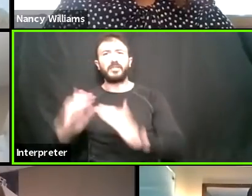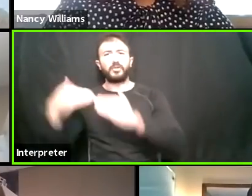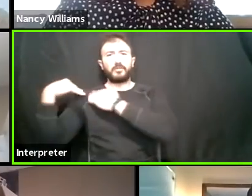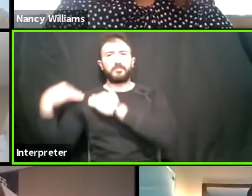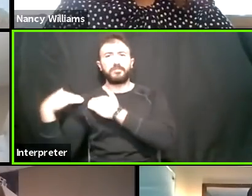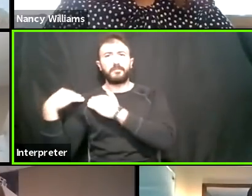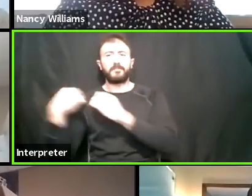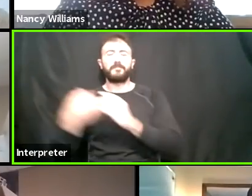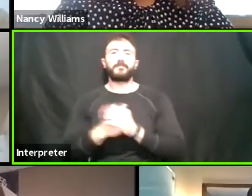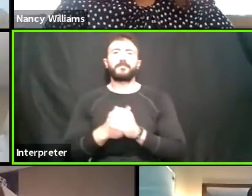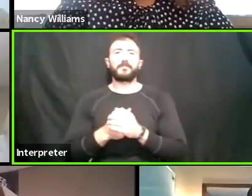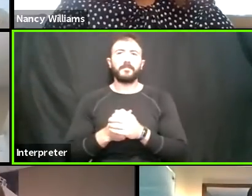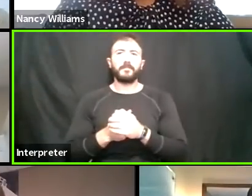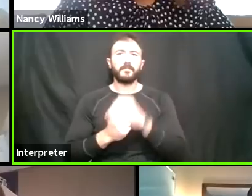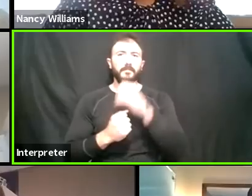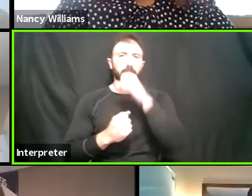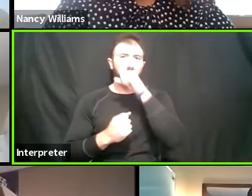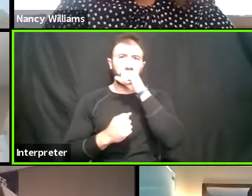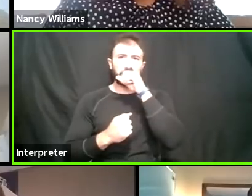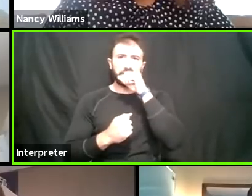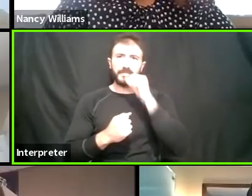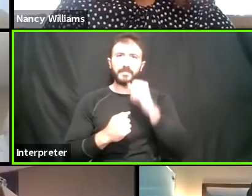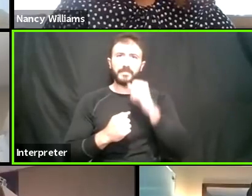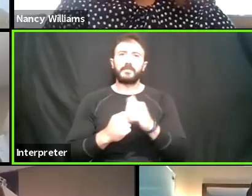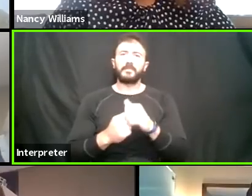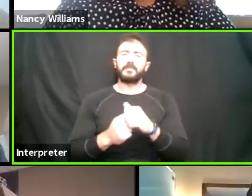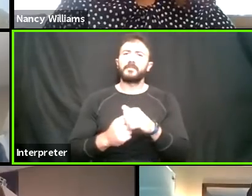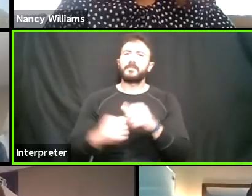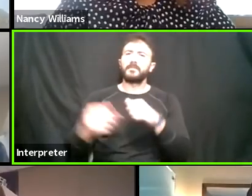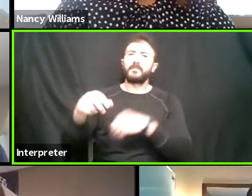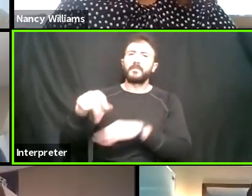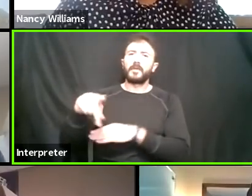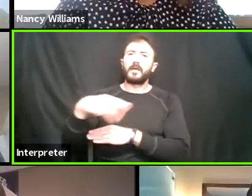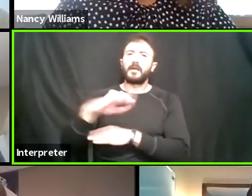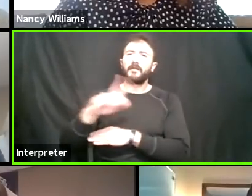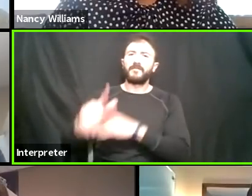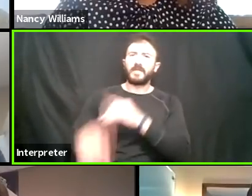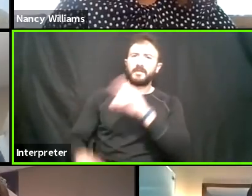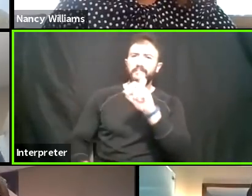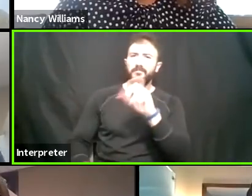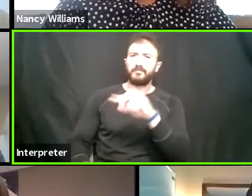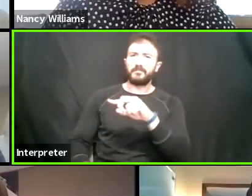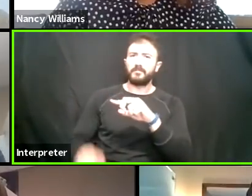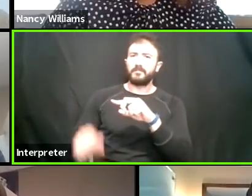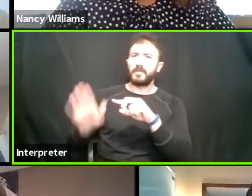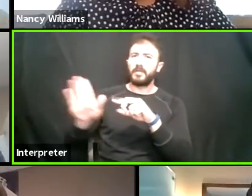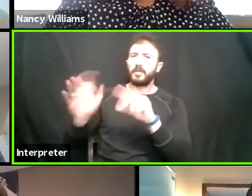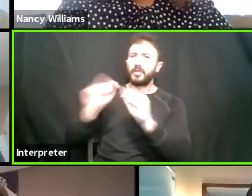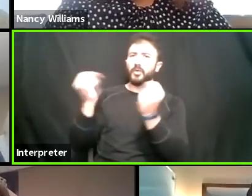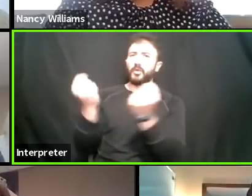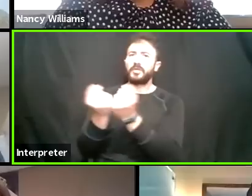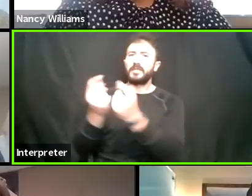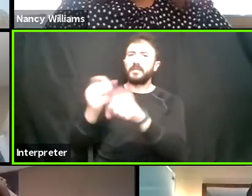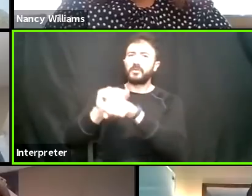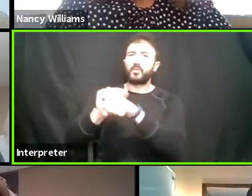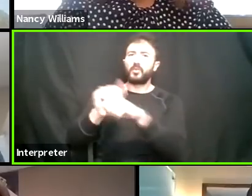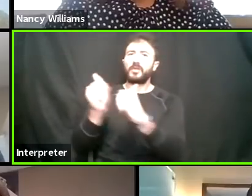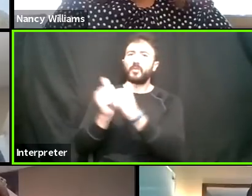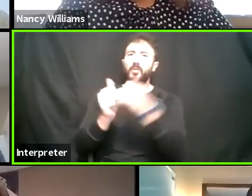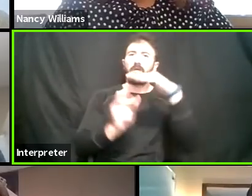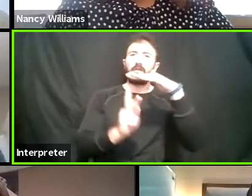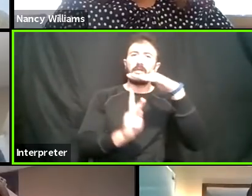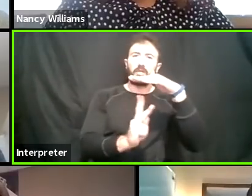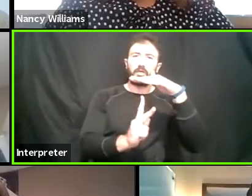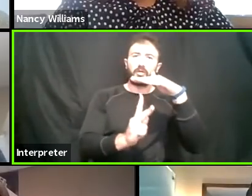Now, Phil, another question. I know that you and your teams will be working in kindergarten through fourth grade classrooms, setting them up